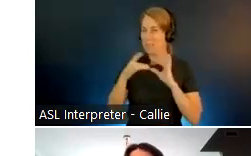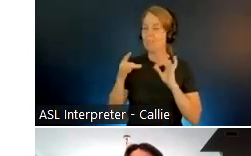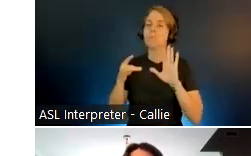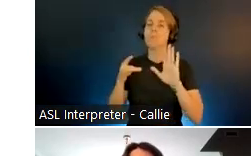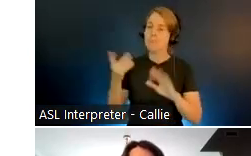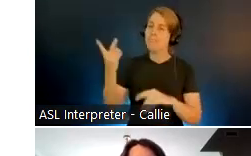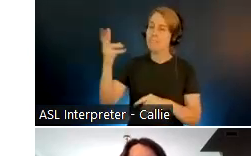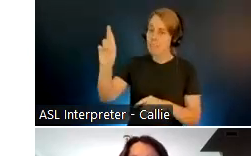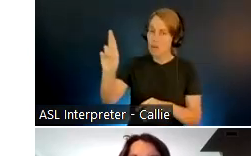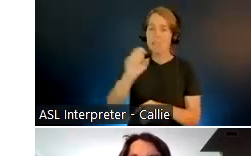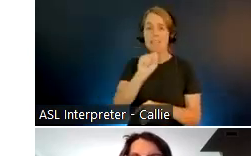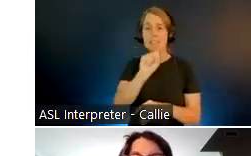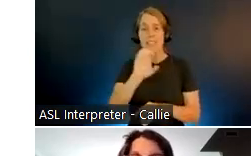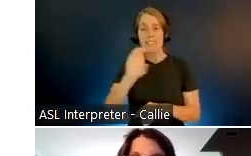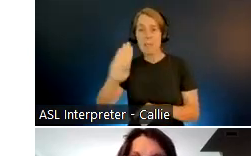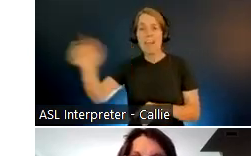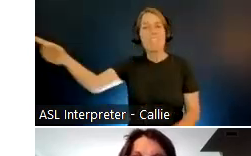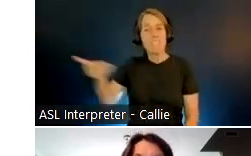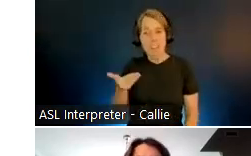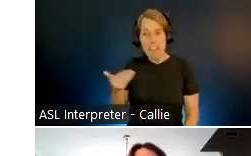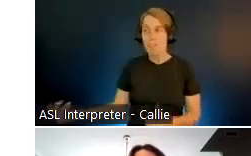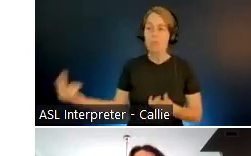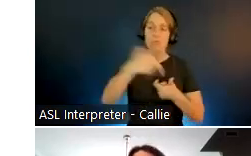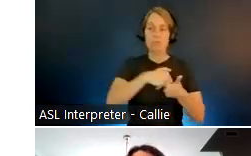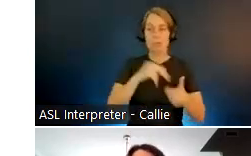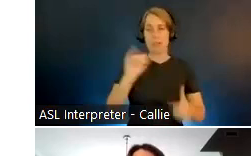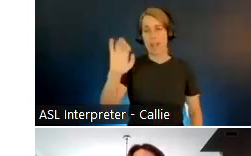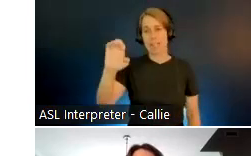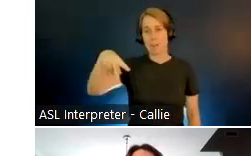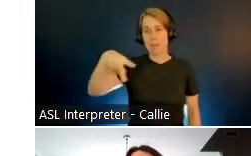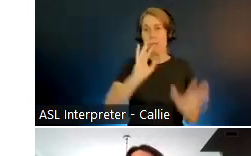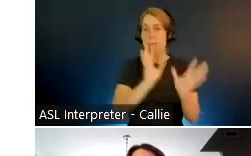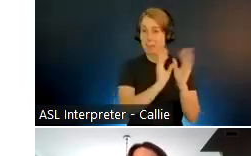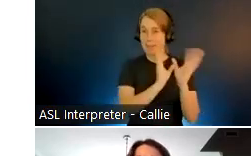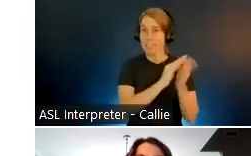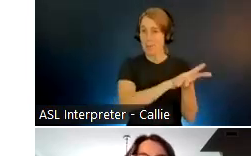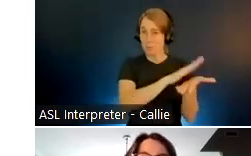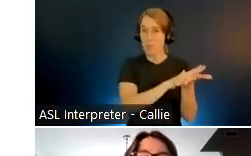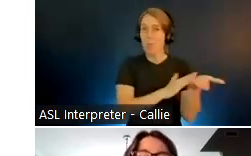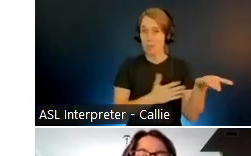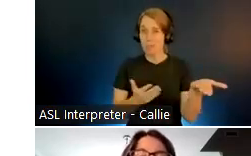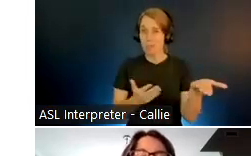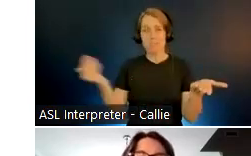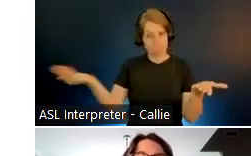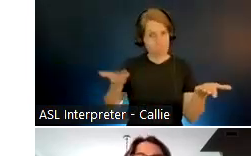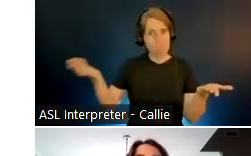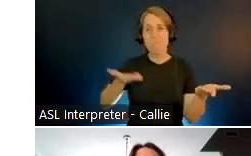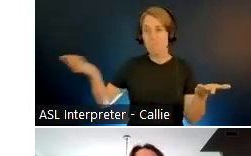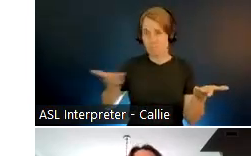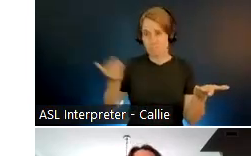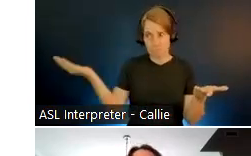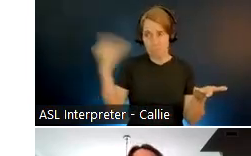VR and Commission for the Blind to IEP meetings. That's important. The IEP meetings,